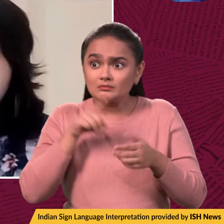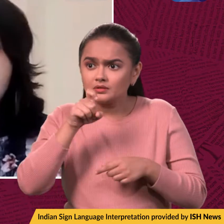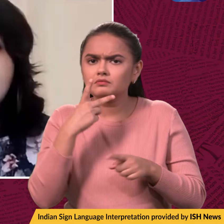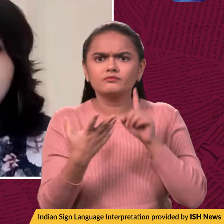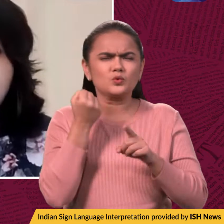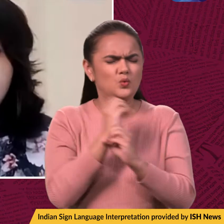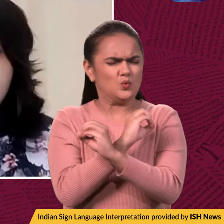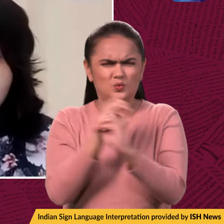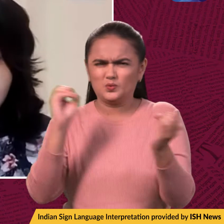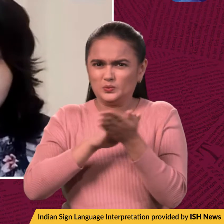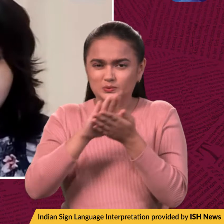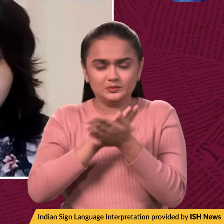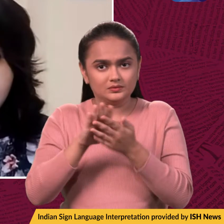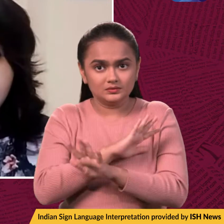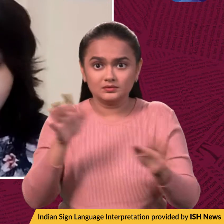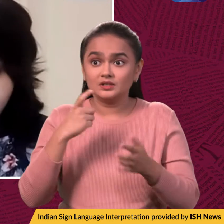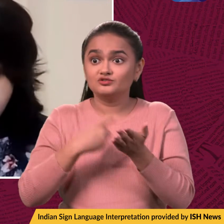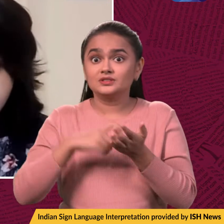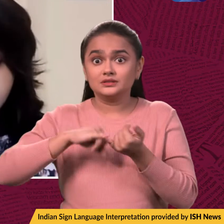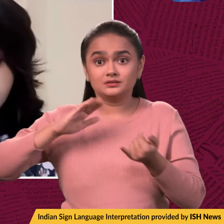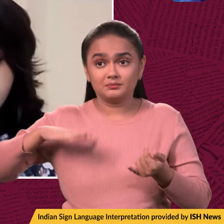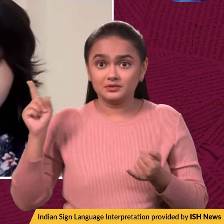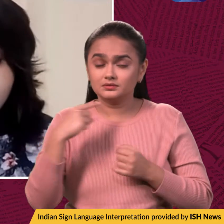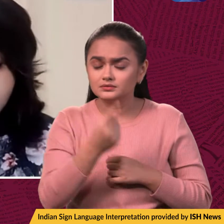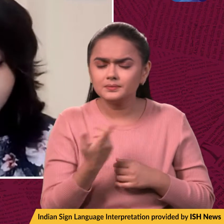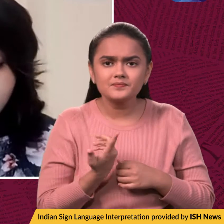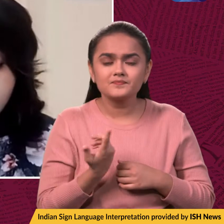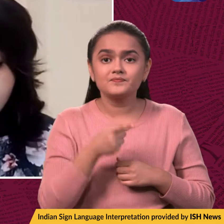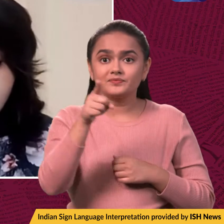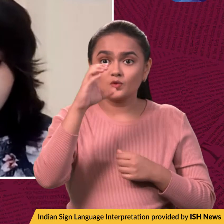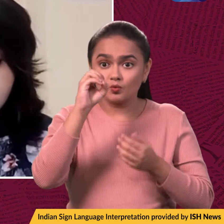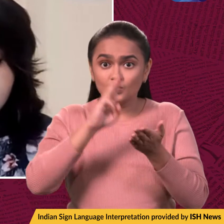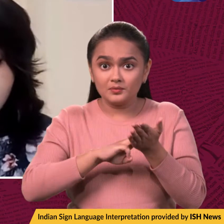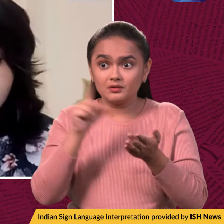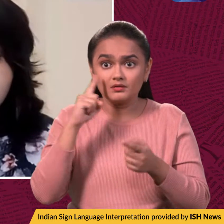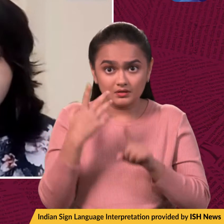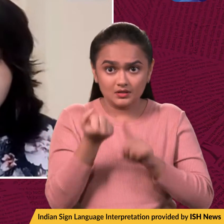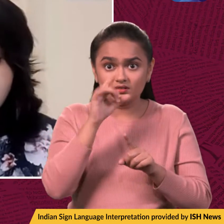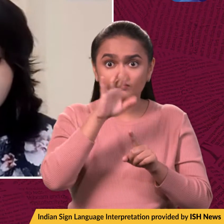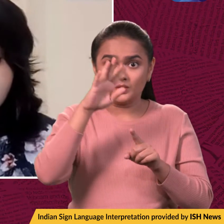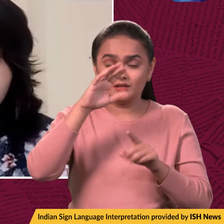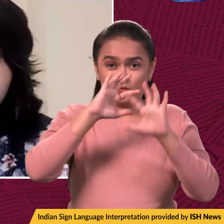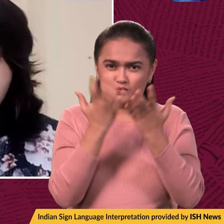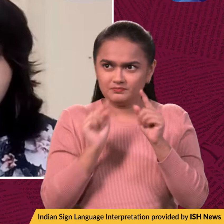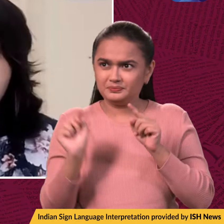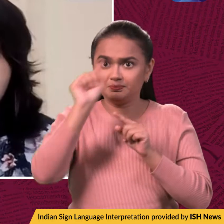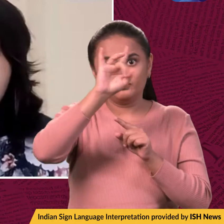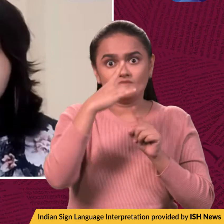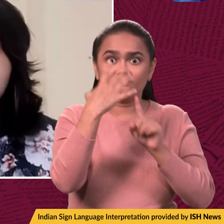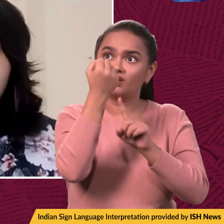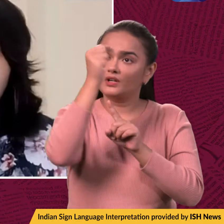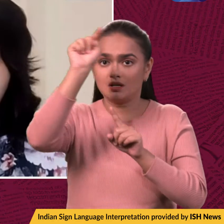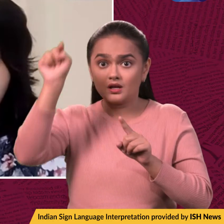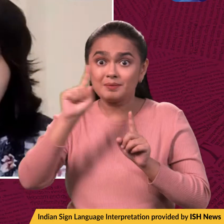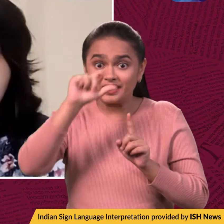Omicron. In fact, he said in the Rajya Sabha today, and I quote, "The Omicron variant has been detected in 14 countries so far. There is no